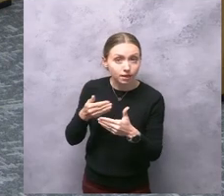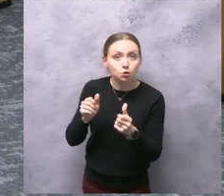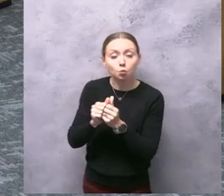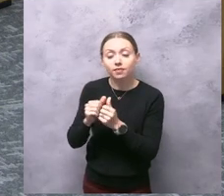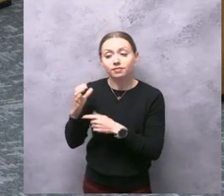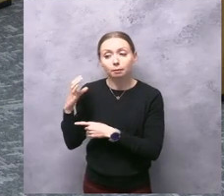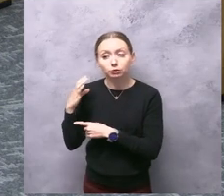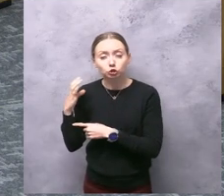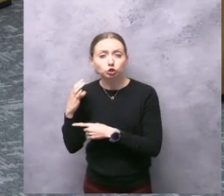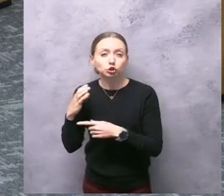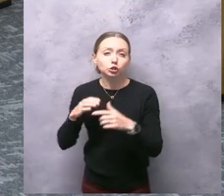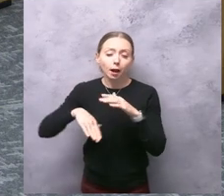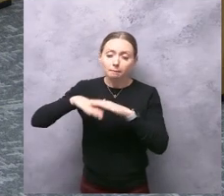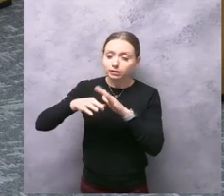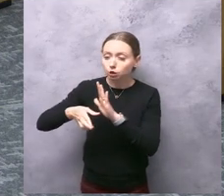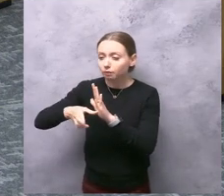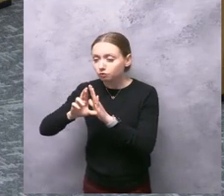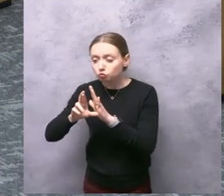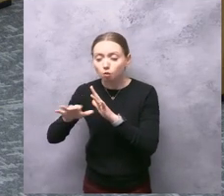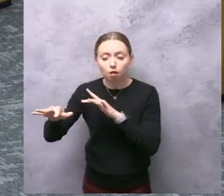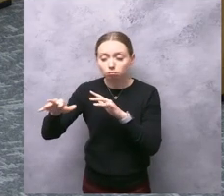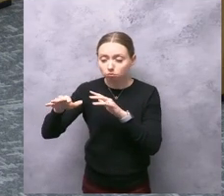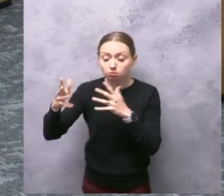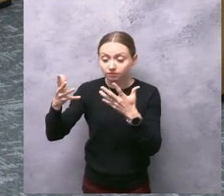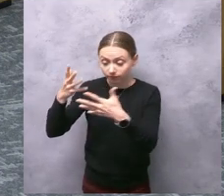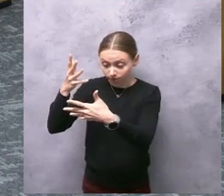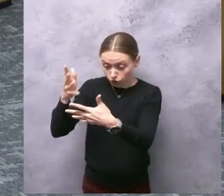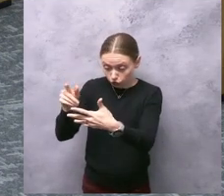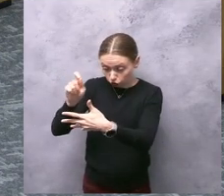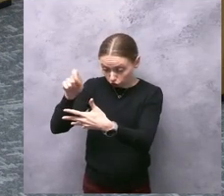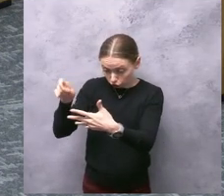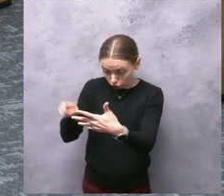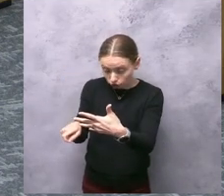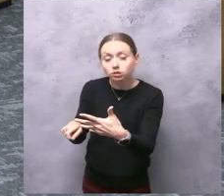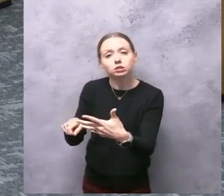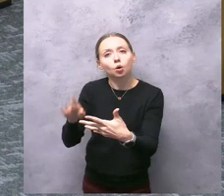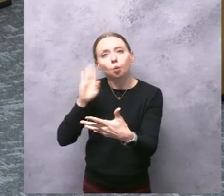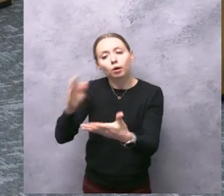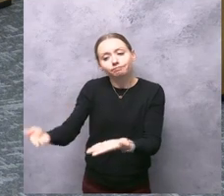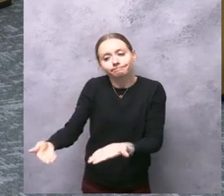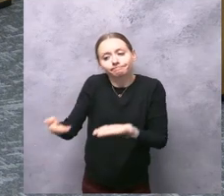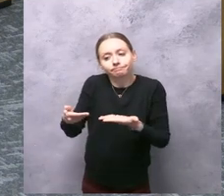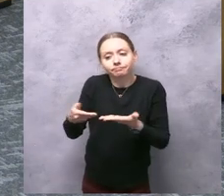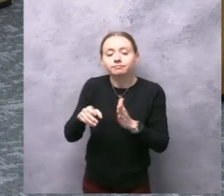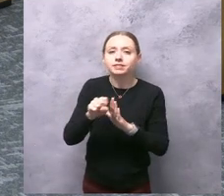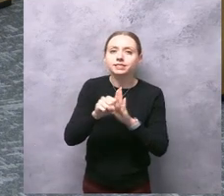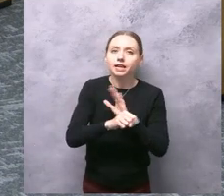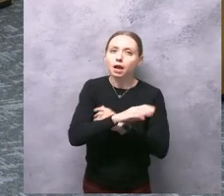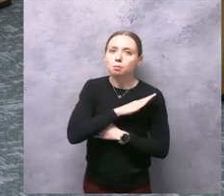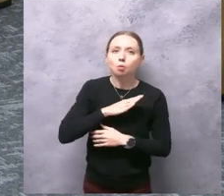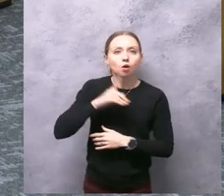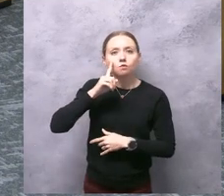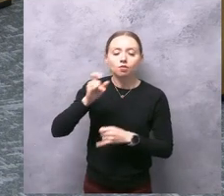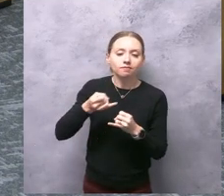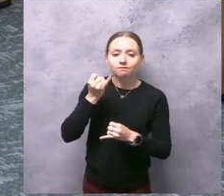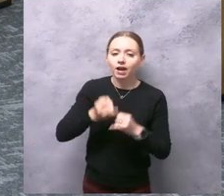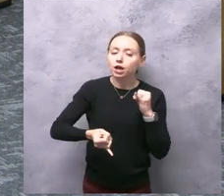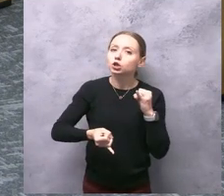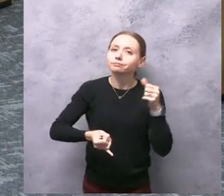capacity review, comes to the state board for the final thumbs up, thumbs down. And that'll be at our June meeting.